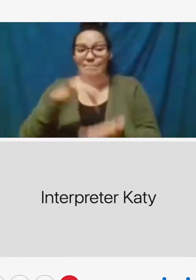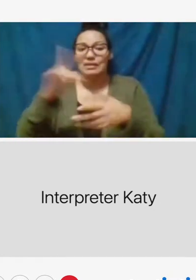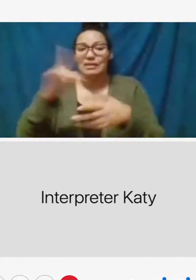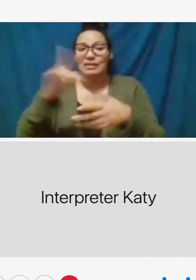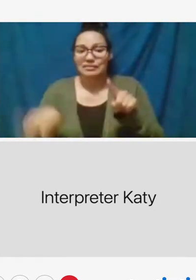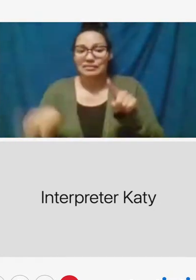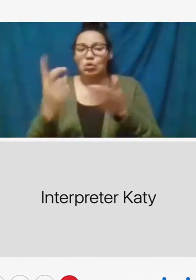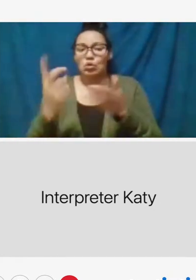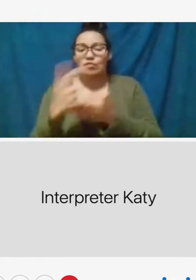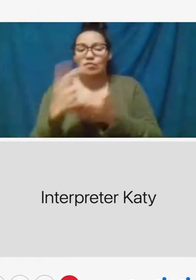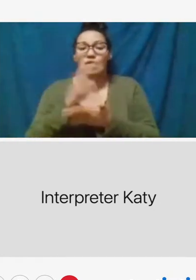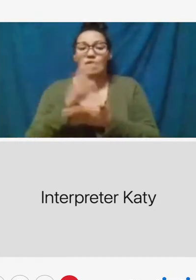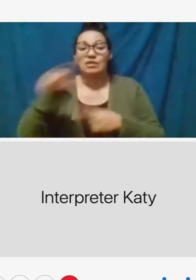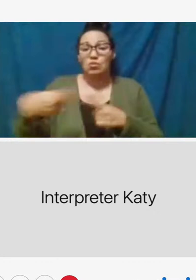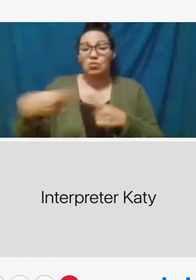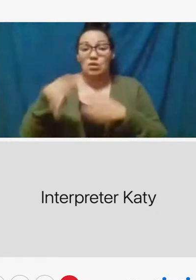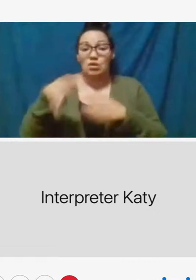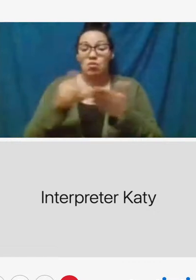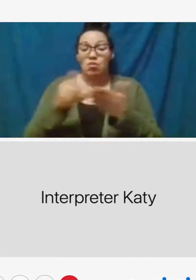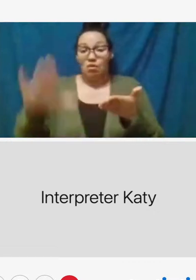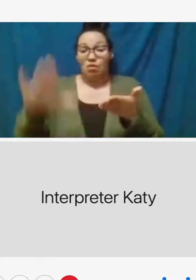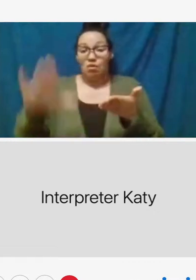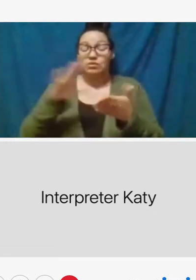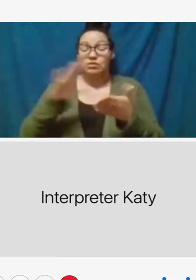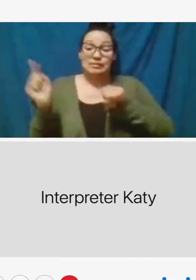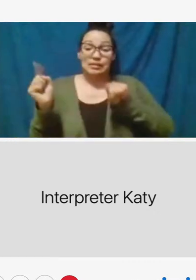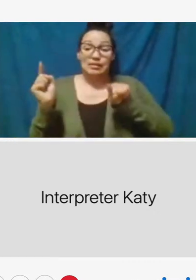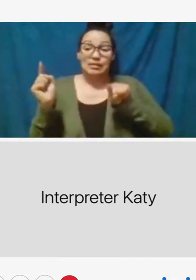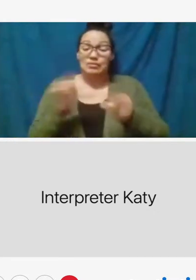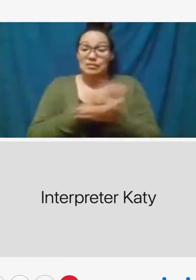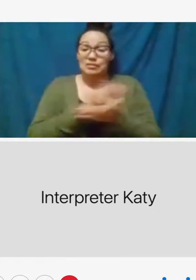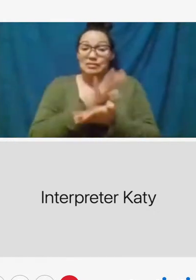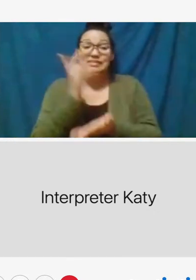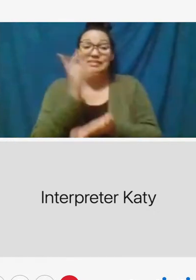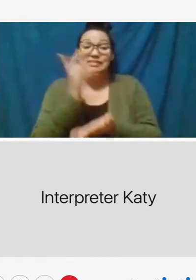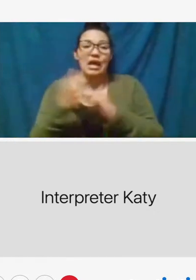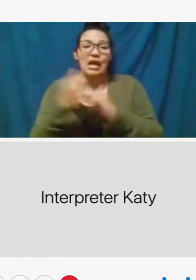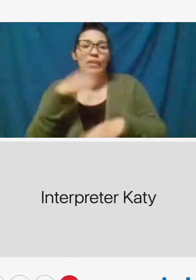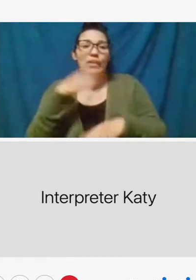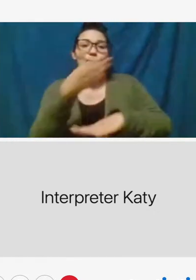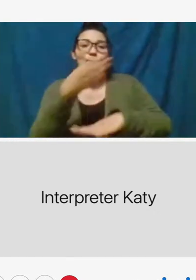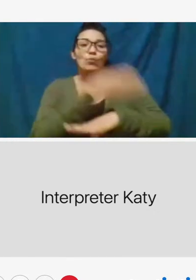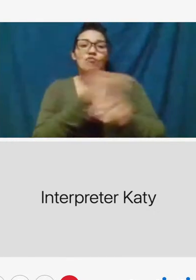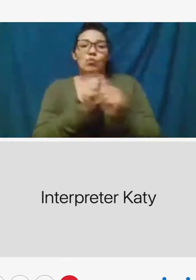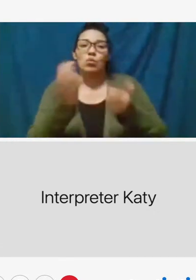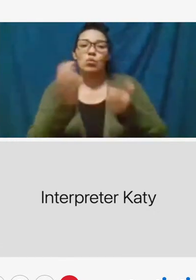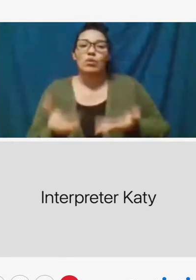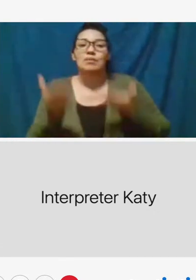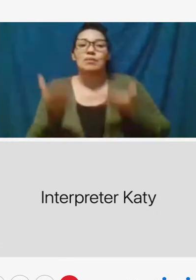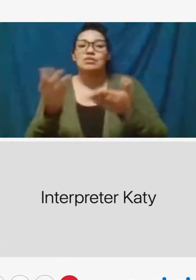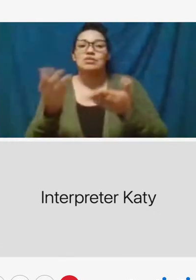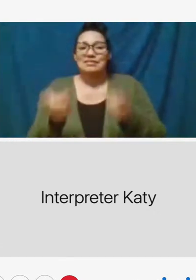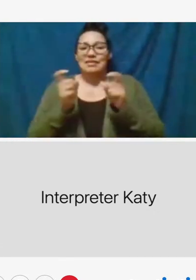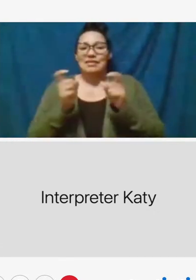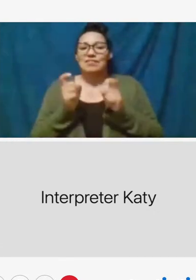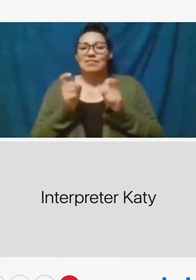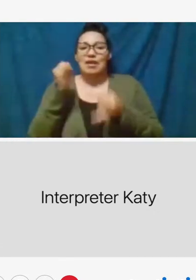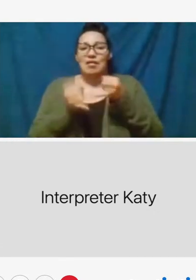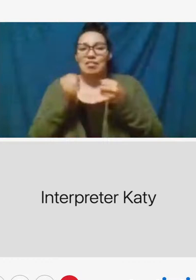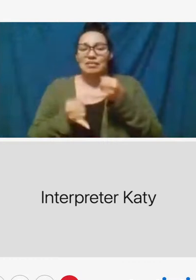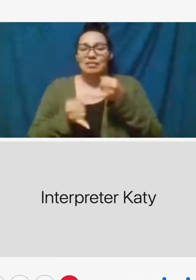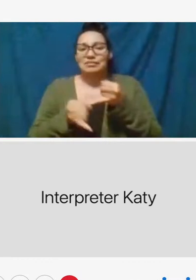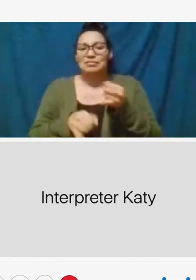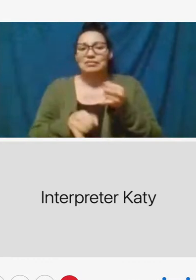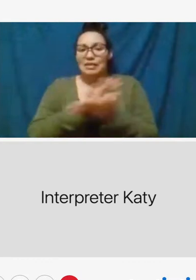schools and colleges visits our campus to see how we've been improving upon these recommendations given to us at our last campus visit